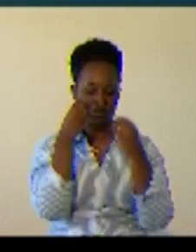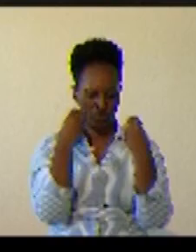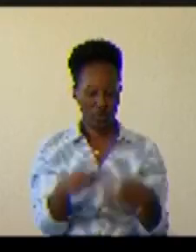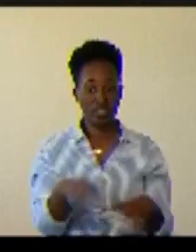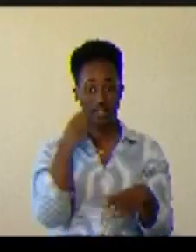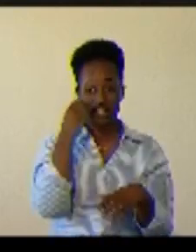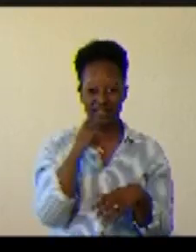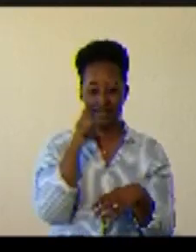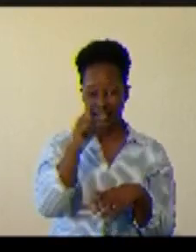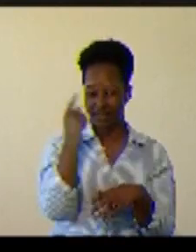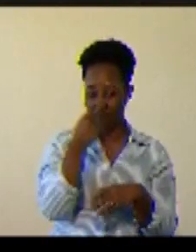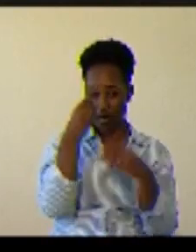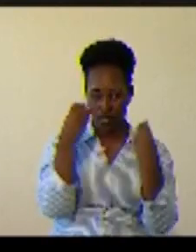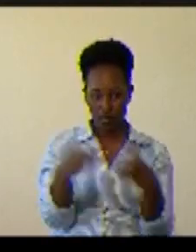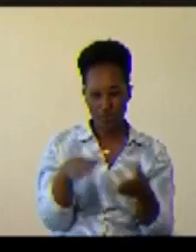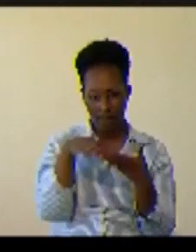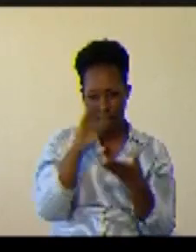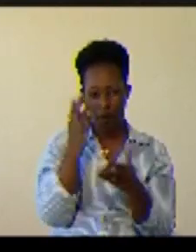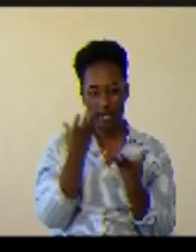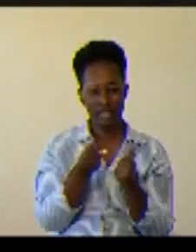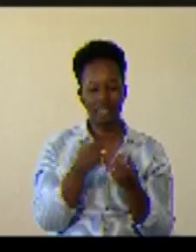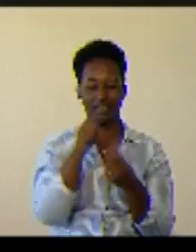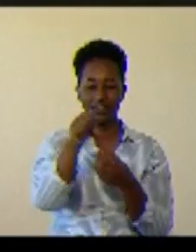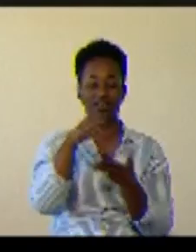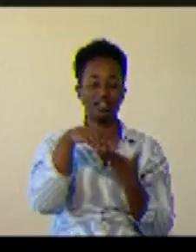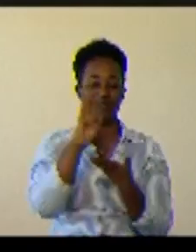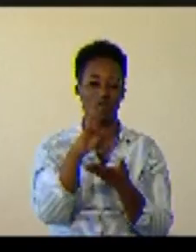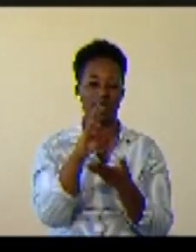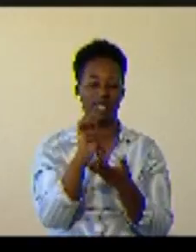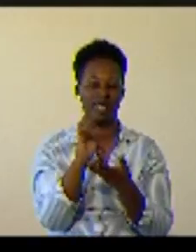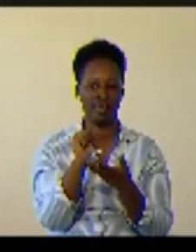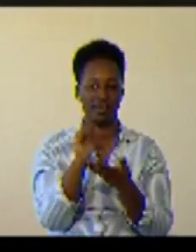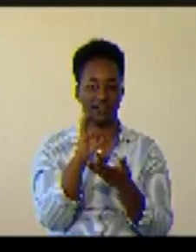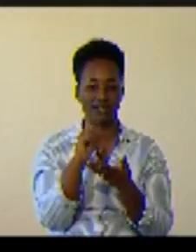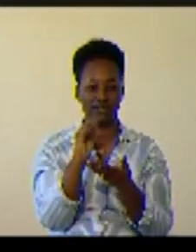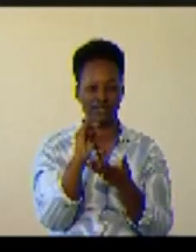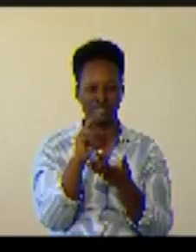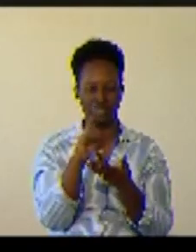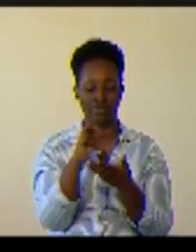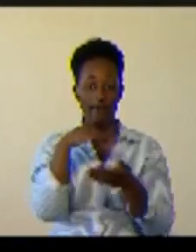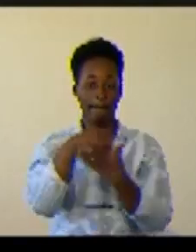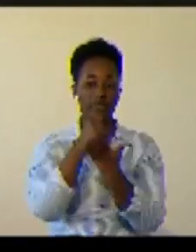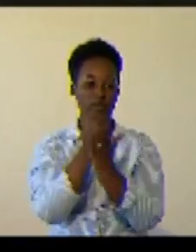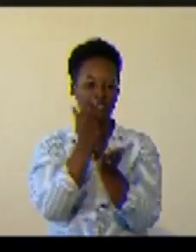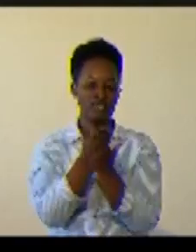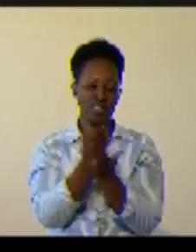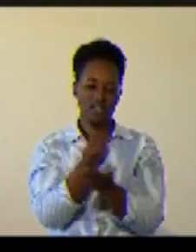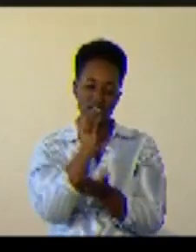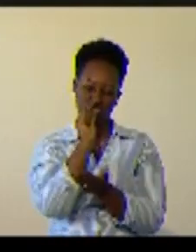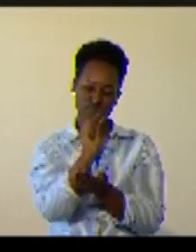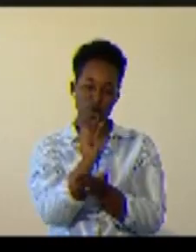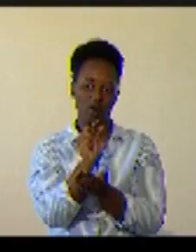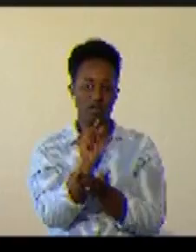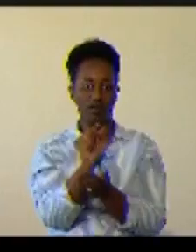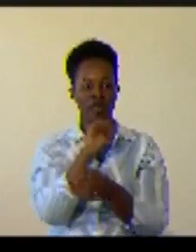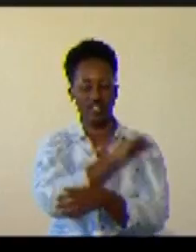lose more easily, then it is the one which is more reactive, because it requires a small amount of energy to lose